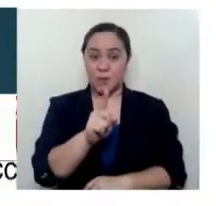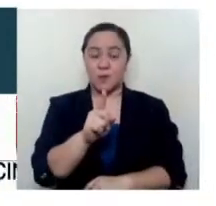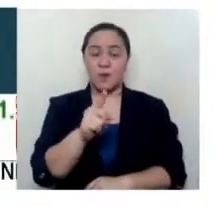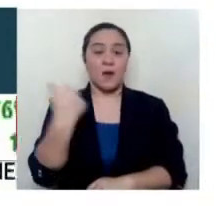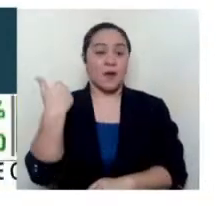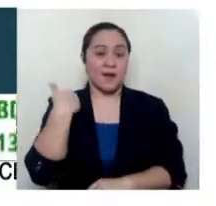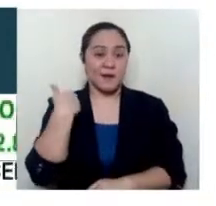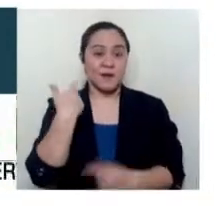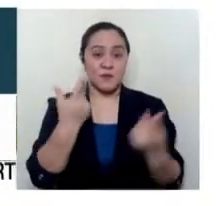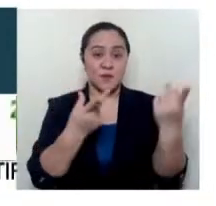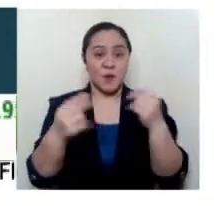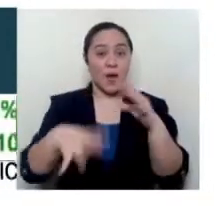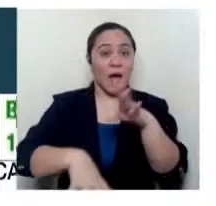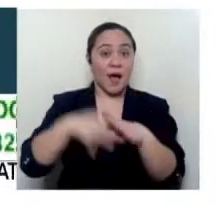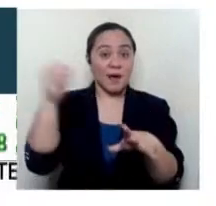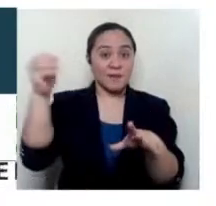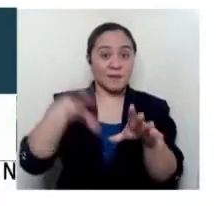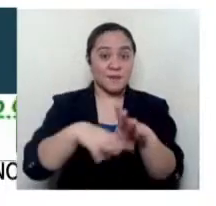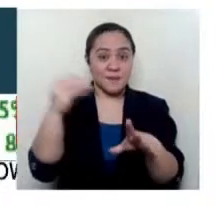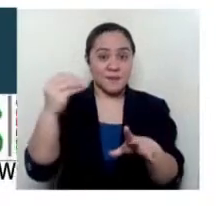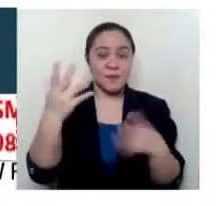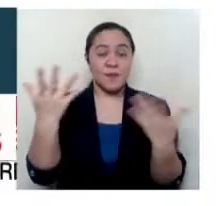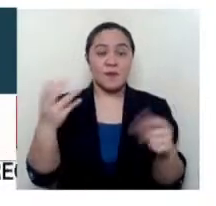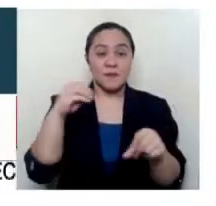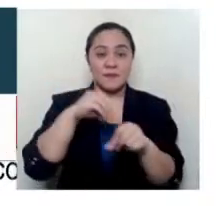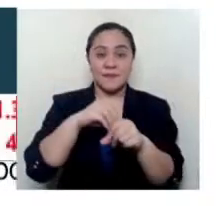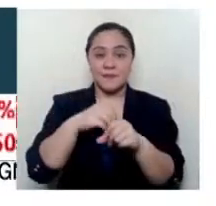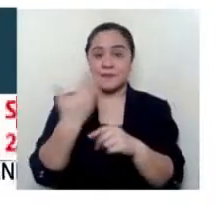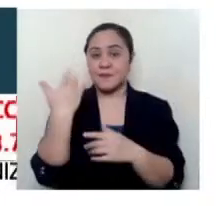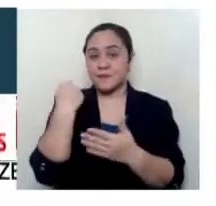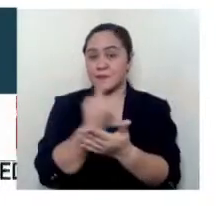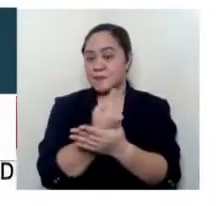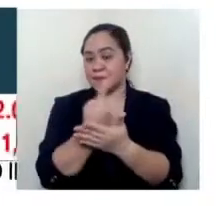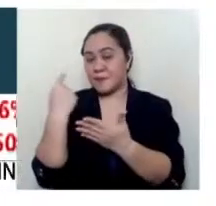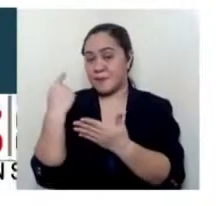who have actually gone out, no, particularly this last weekend,